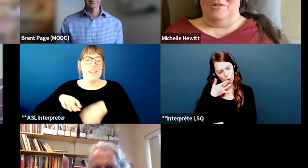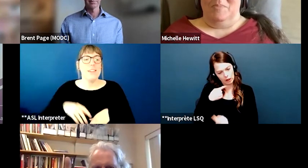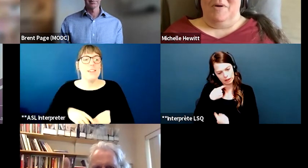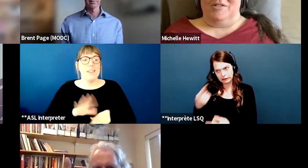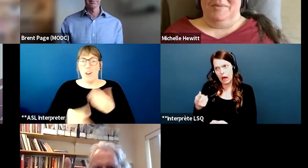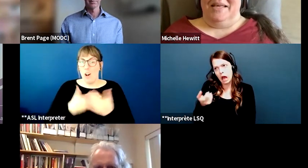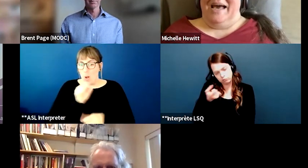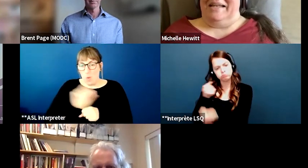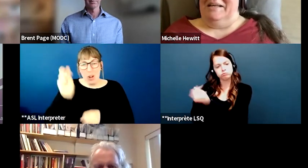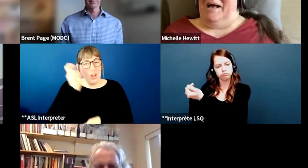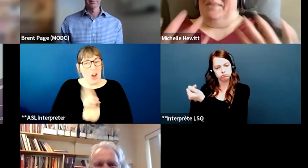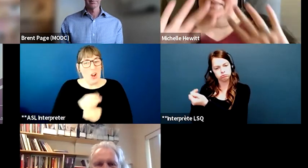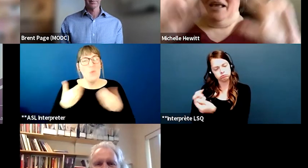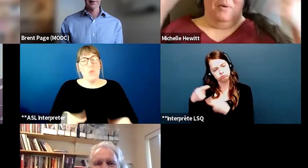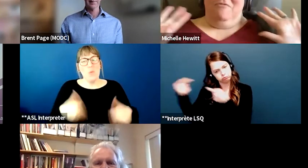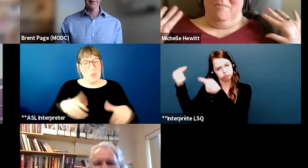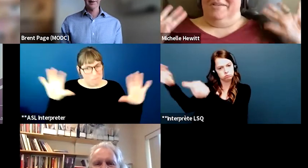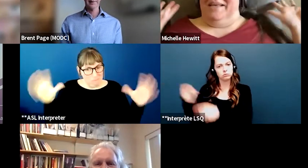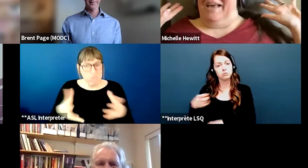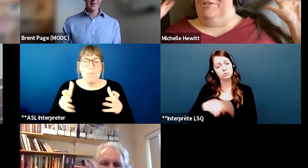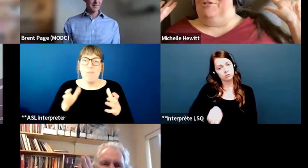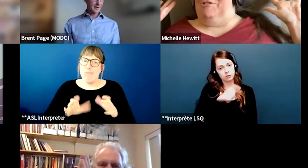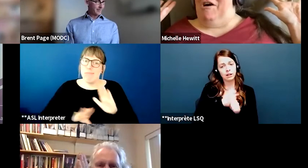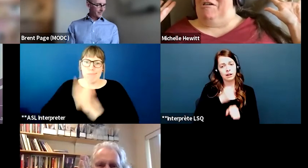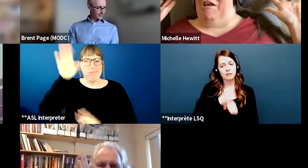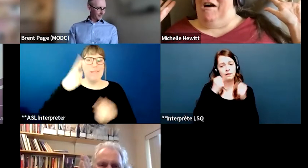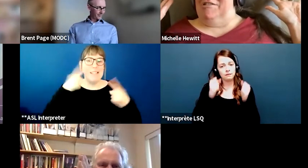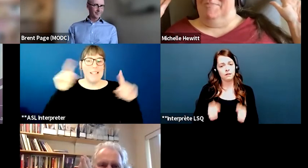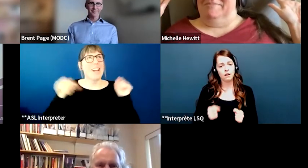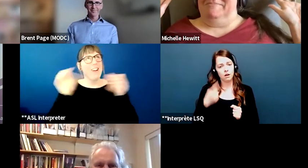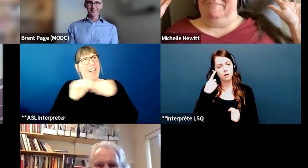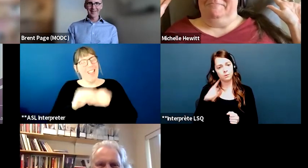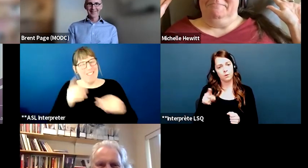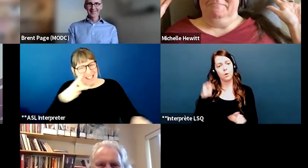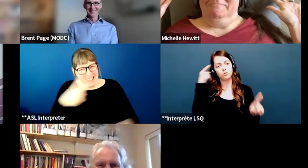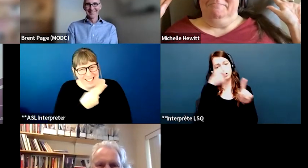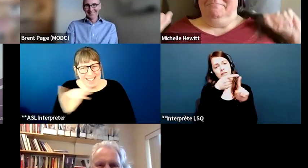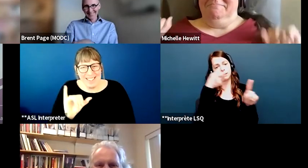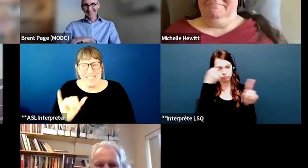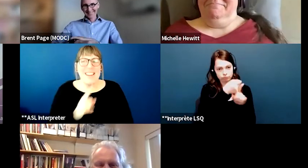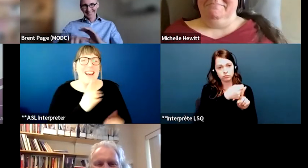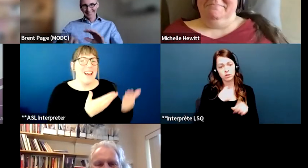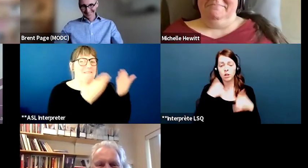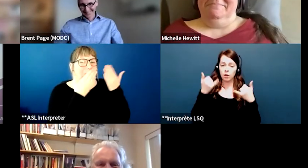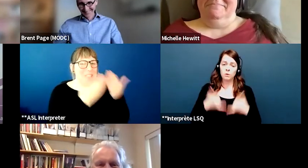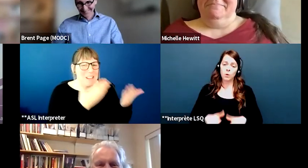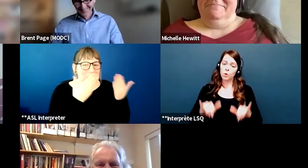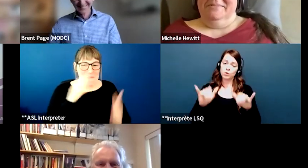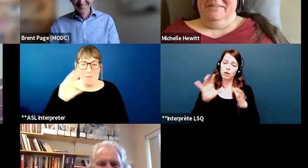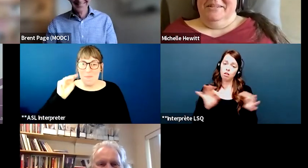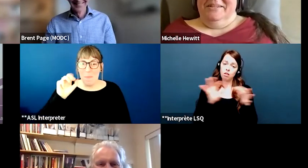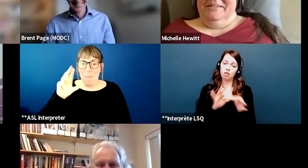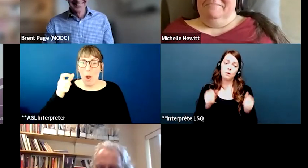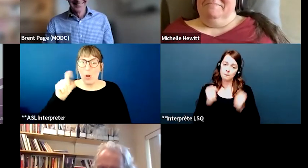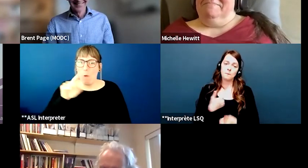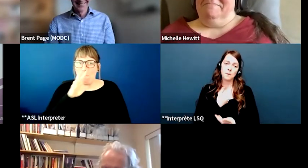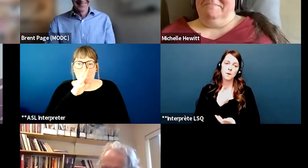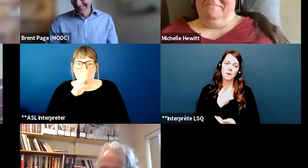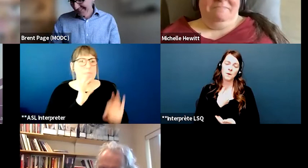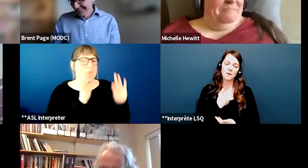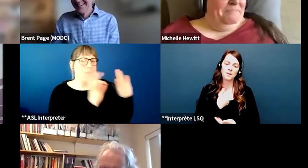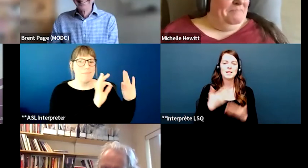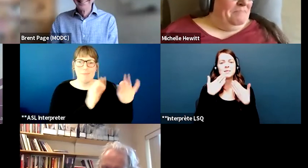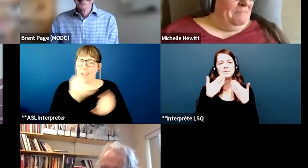as hard as we possibly can. Thank you, everybody. I could talk long and hard, but thank you for that bridge to the final wrap